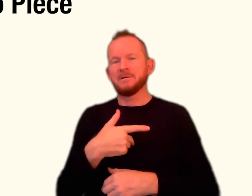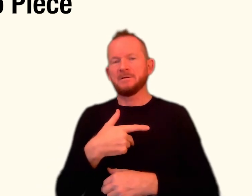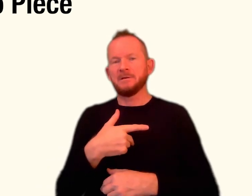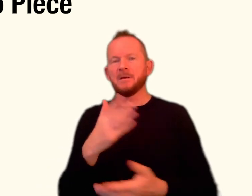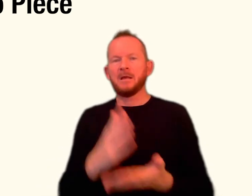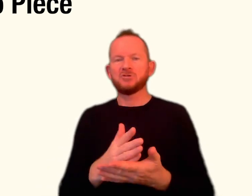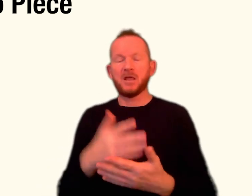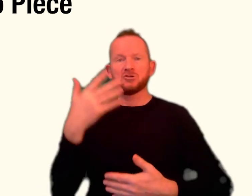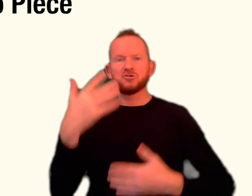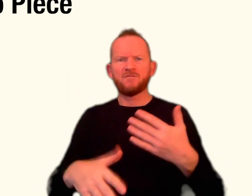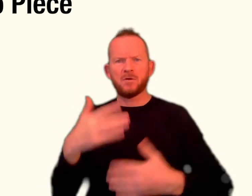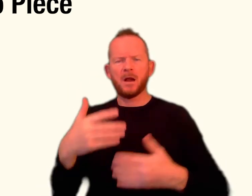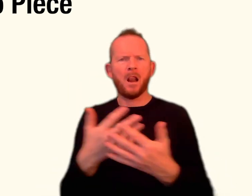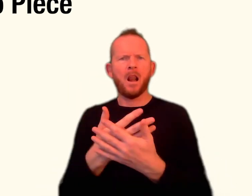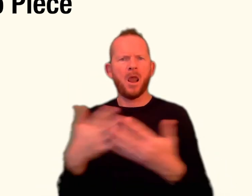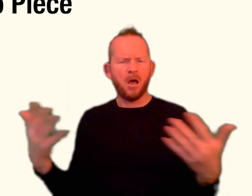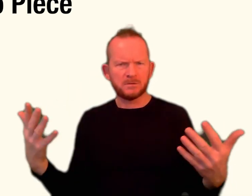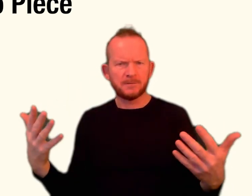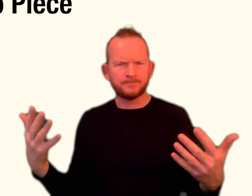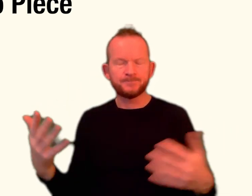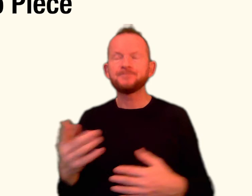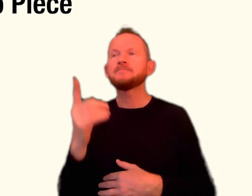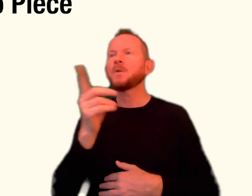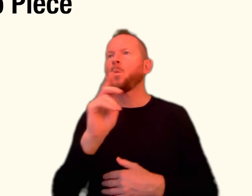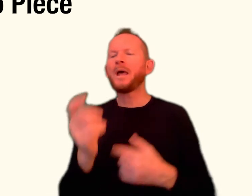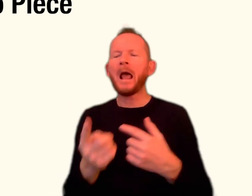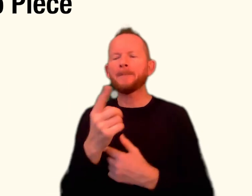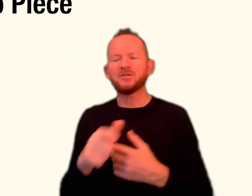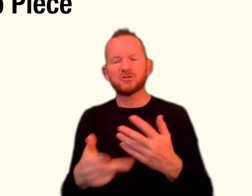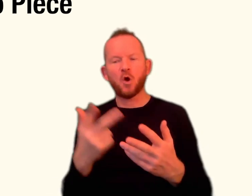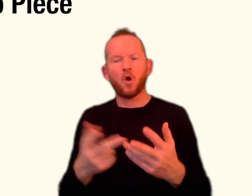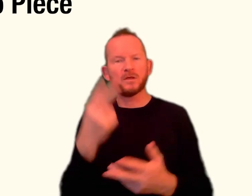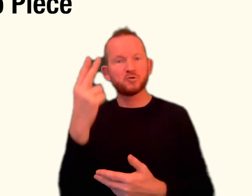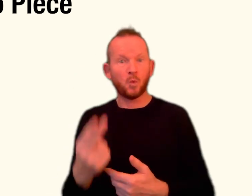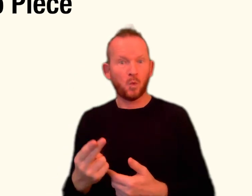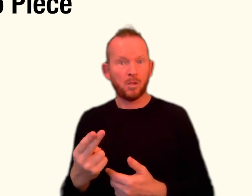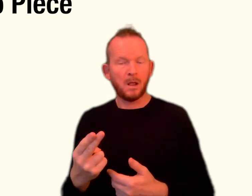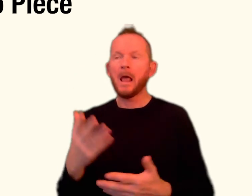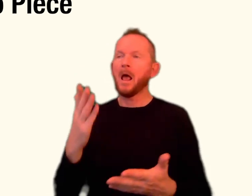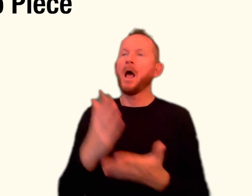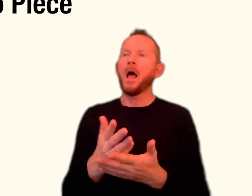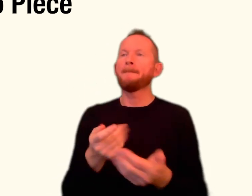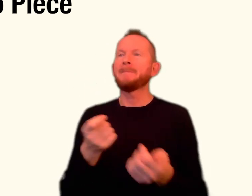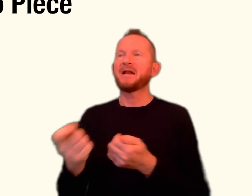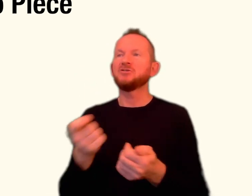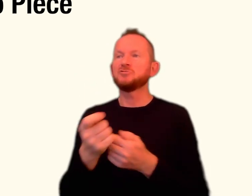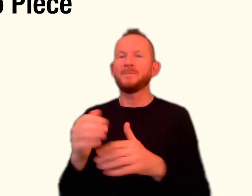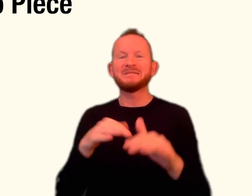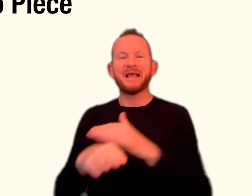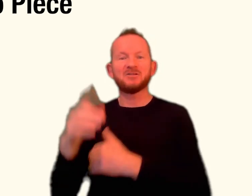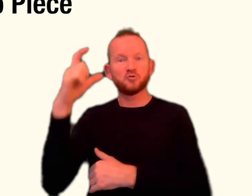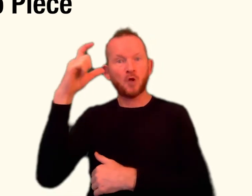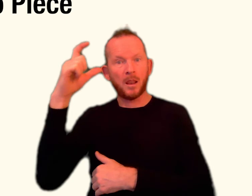actually suffering quite a lot. But what happened at this other school was I actually managed to get sent to